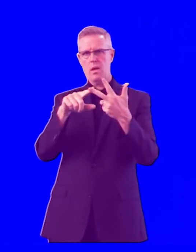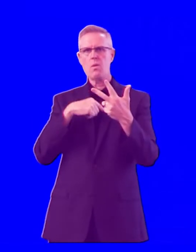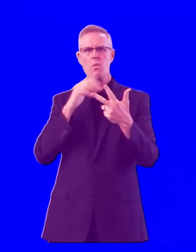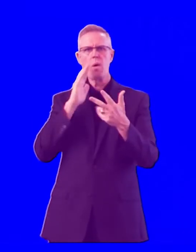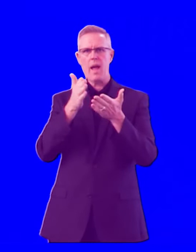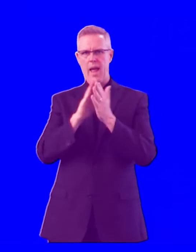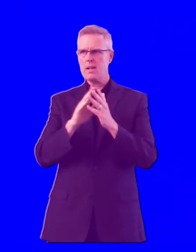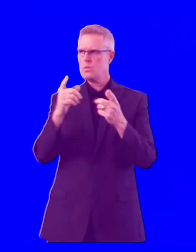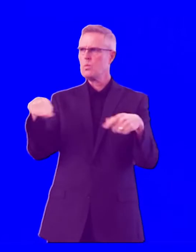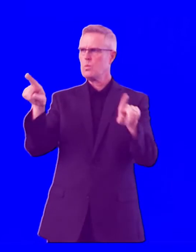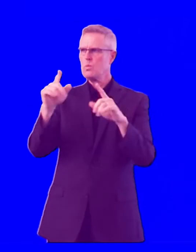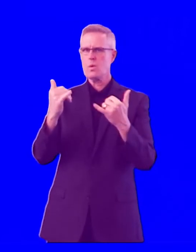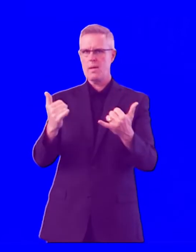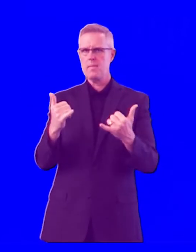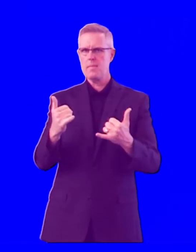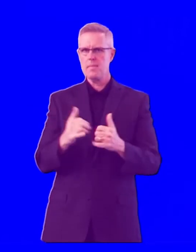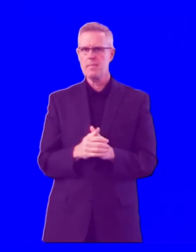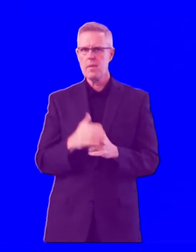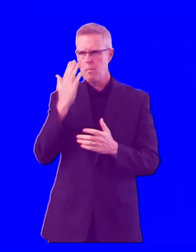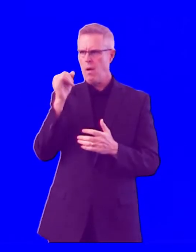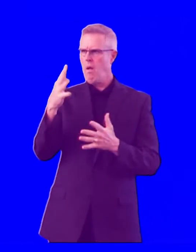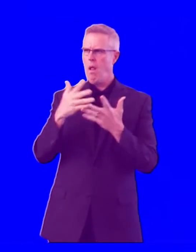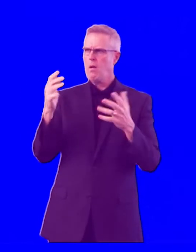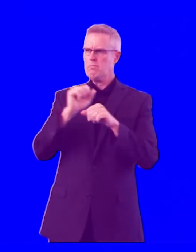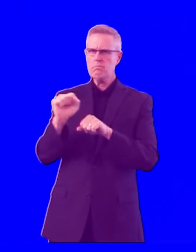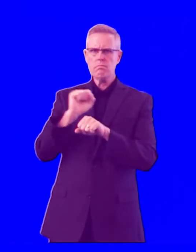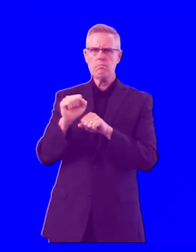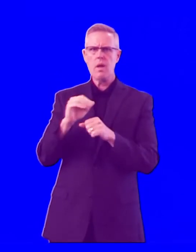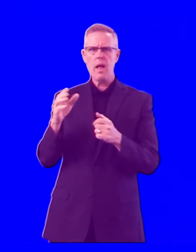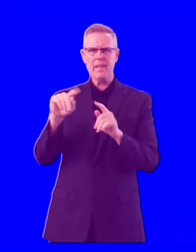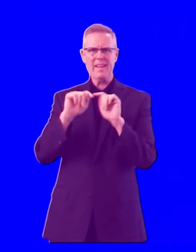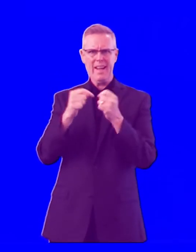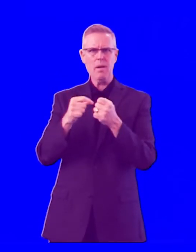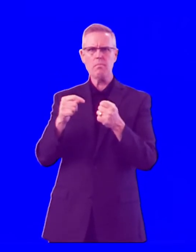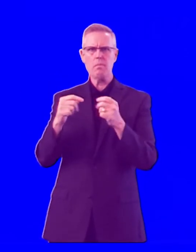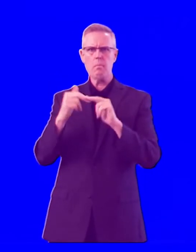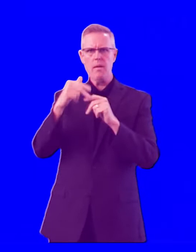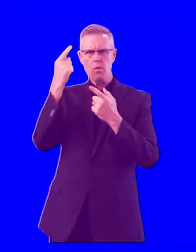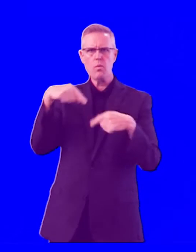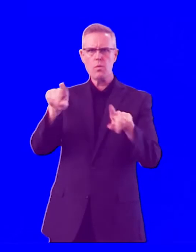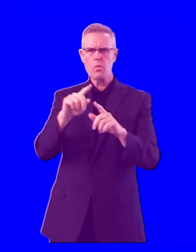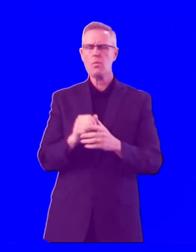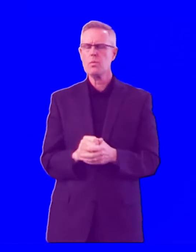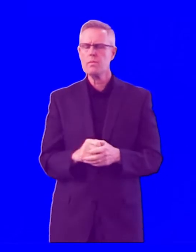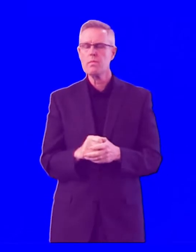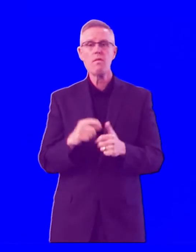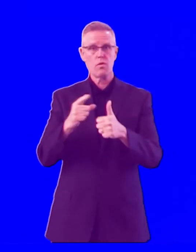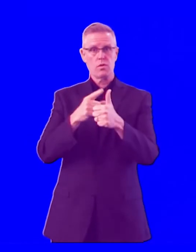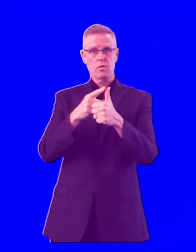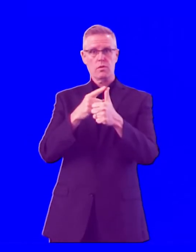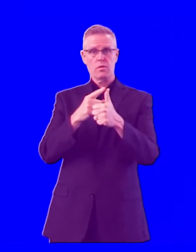ask from all of you today. Because of all that effort and because of what the team has put together, I think it's worthwhile. So the first